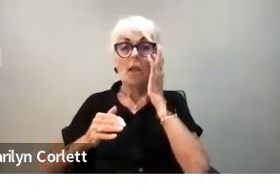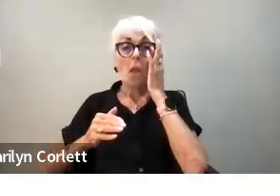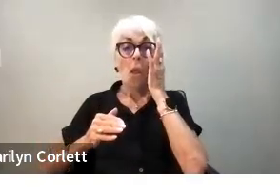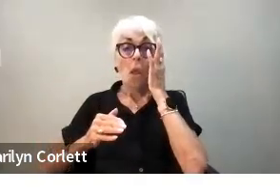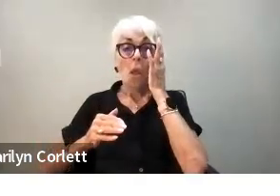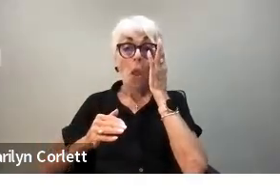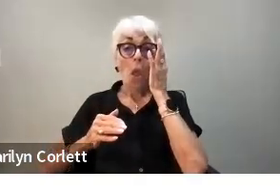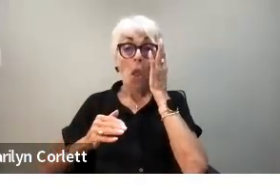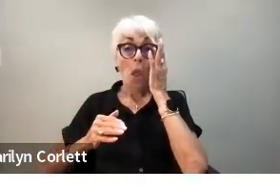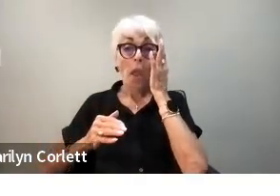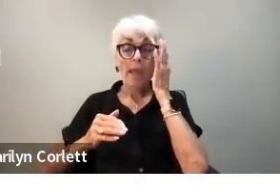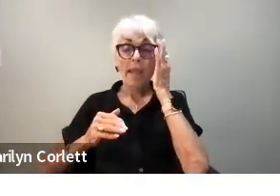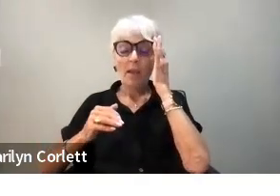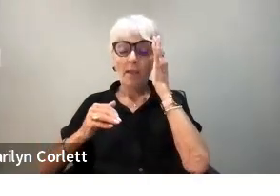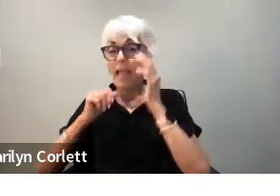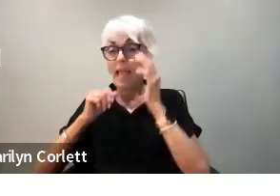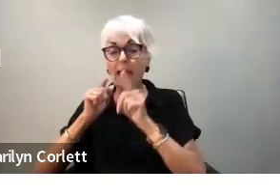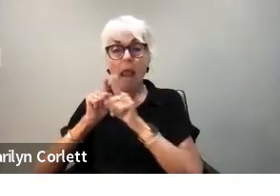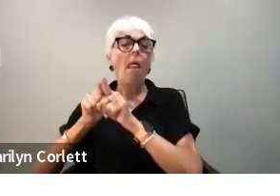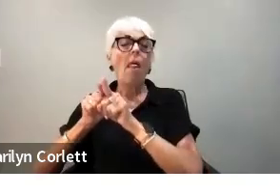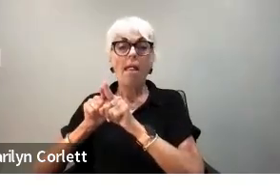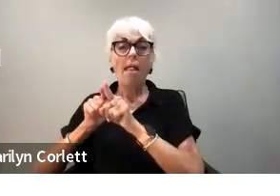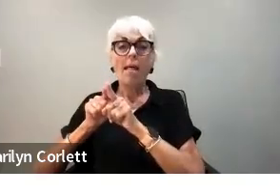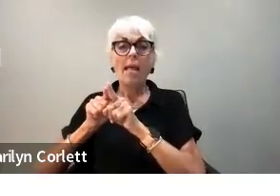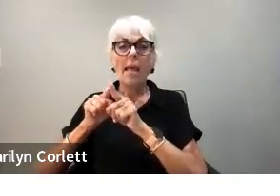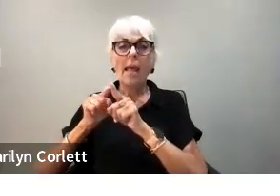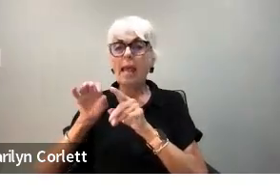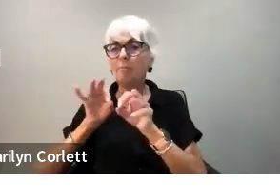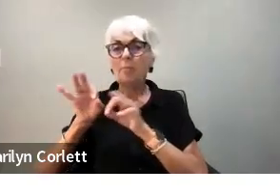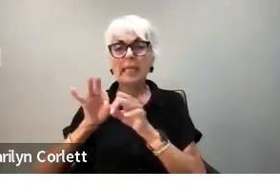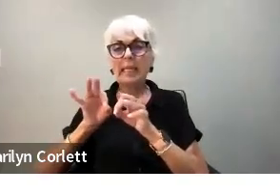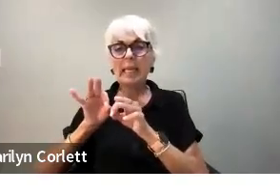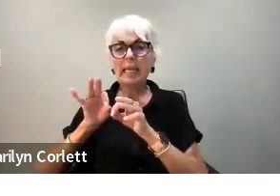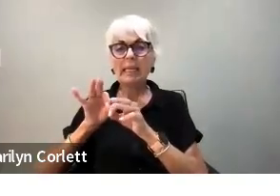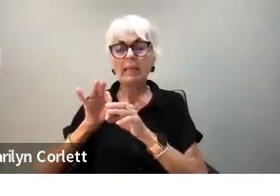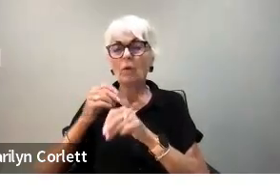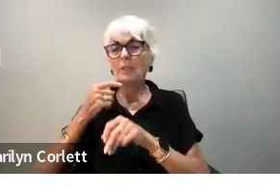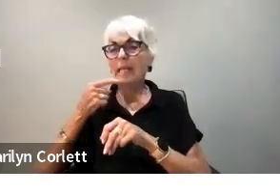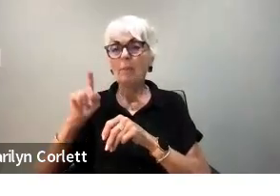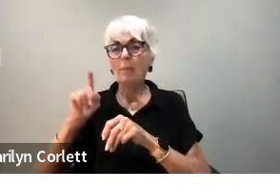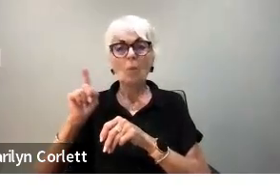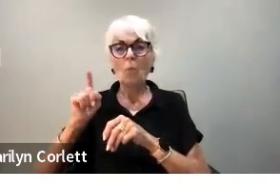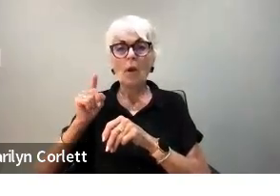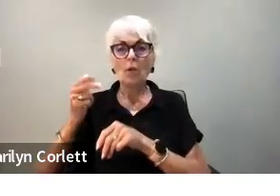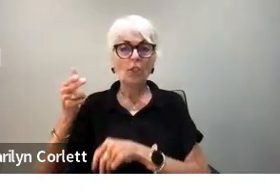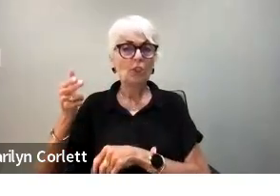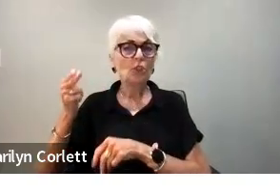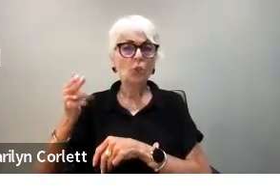over his shoulder and picking different spots or telling him where to shoot.